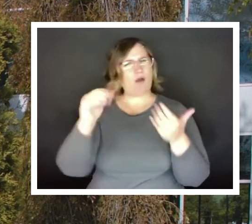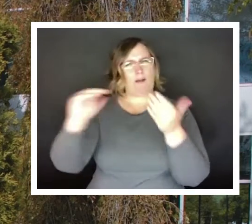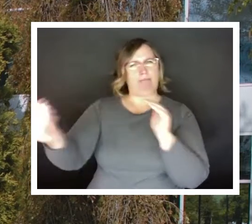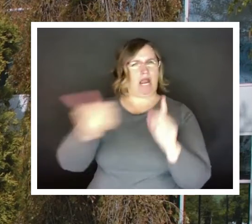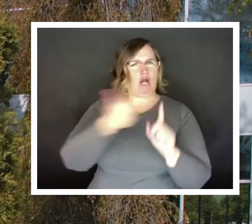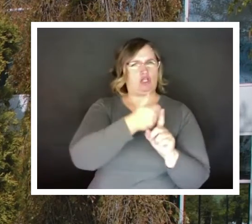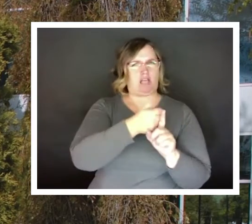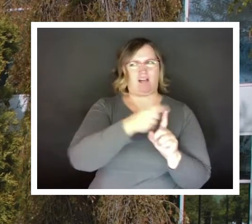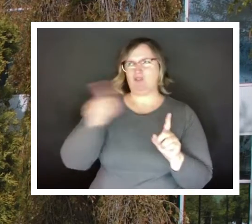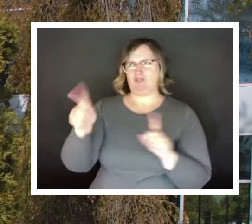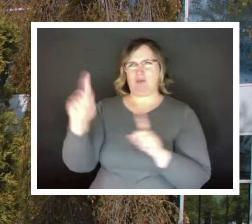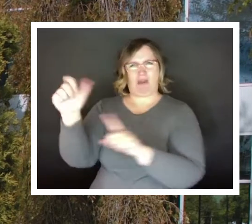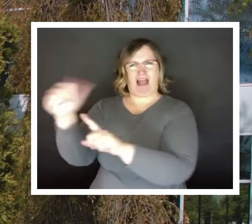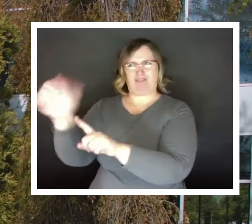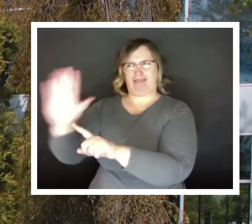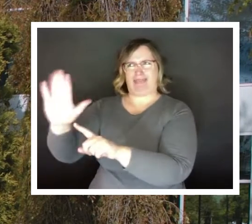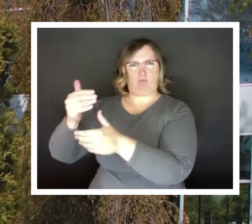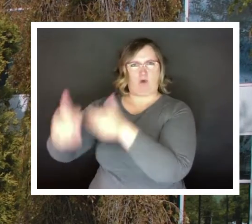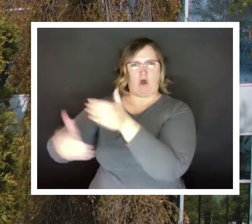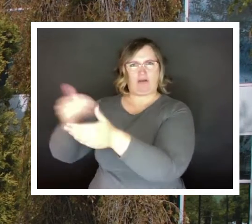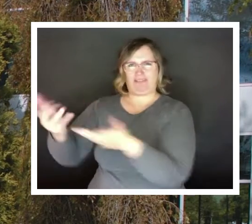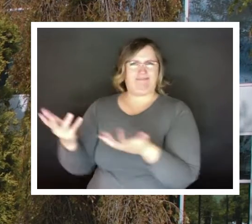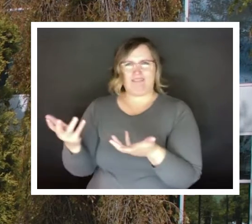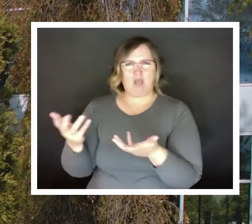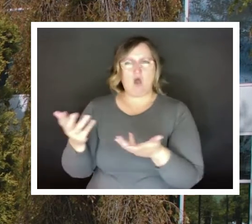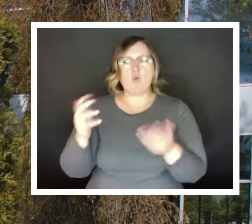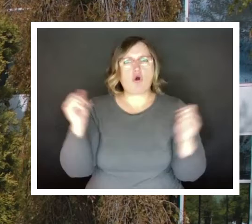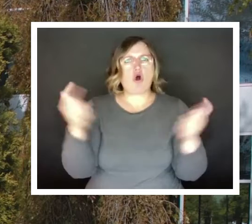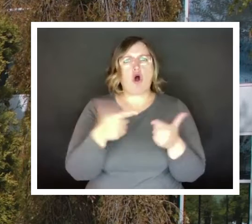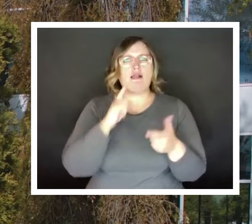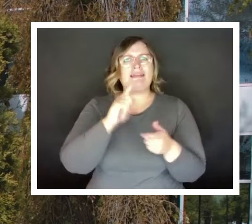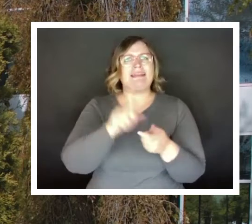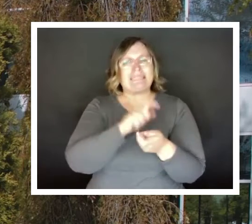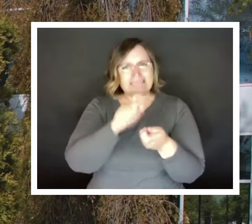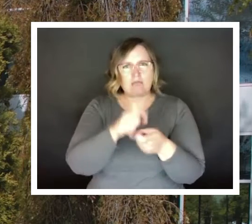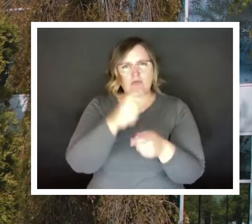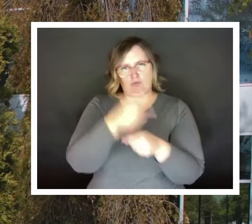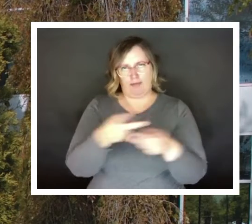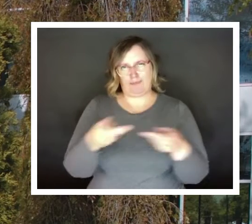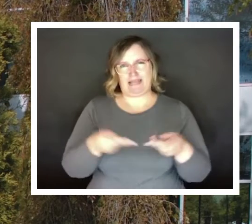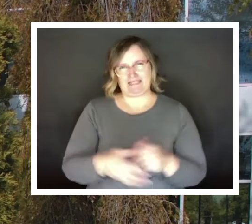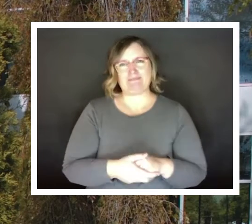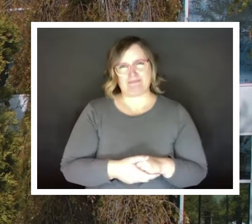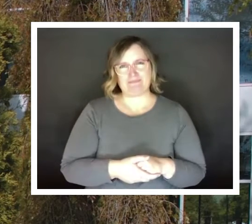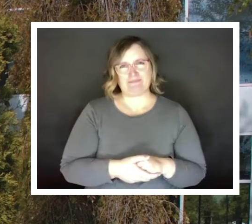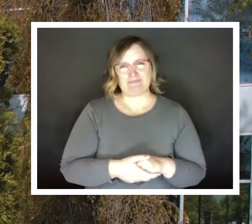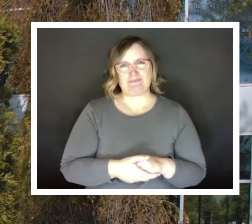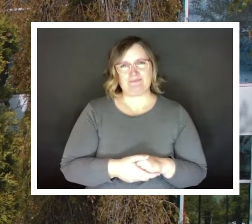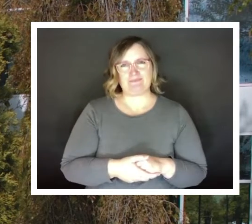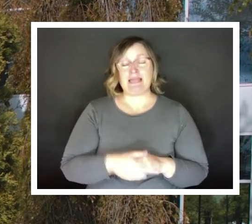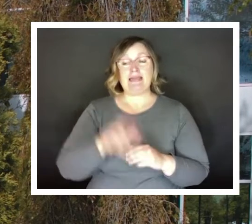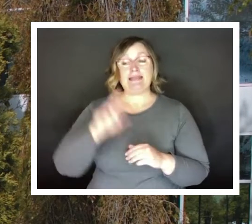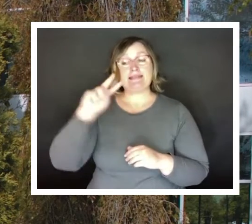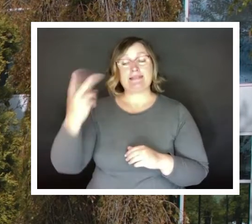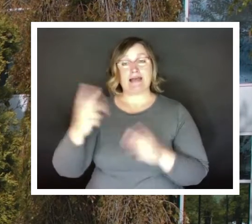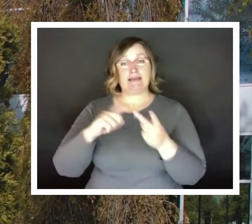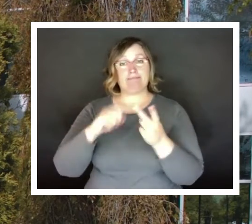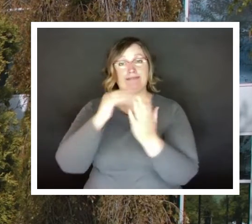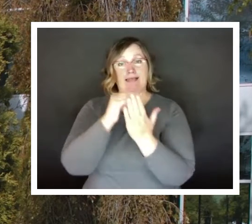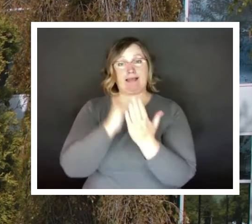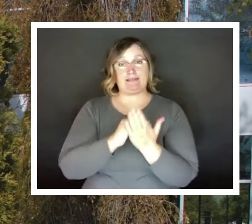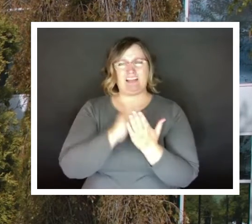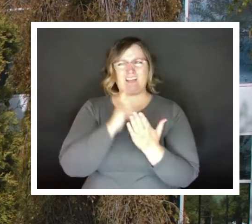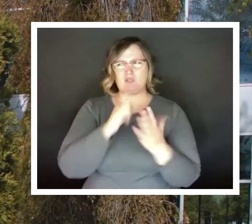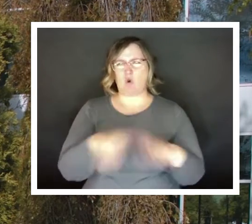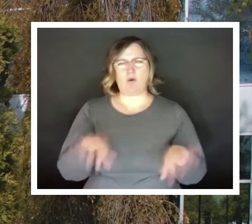else's progress around you, because we're all exactly where we're meant to be. The second lesson, which I think is so important, is that in order to